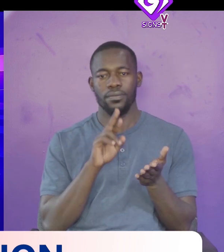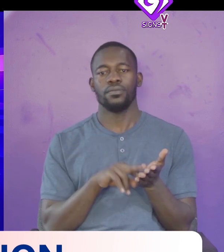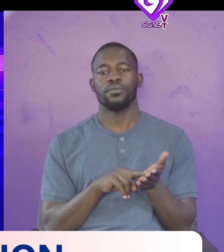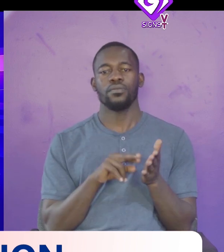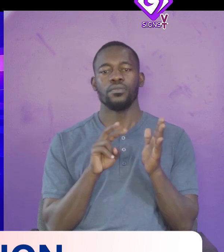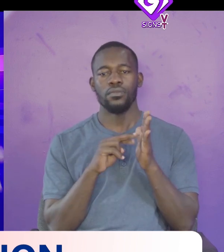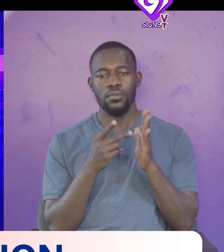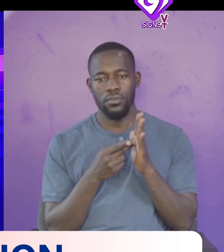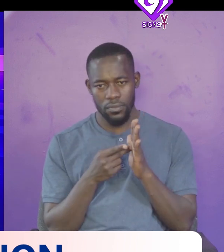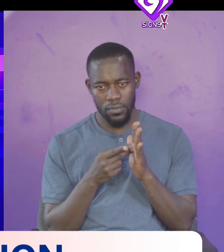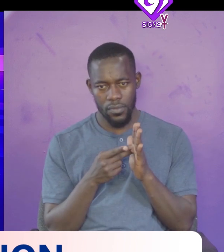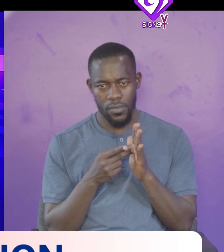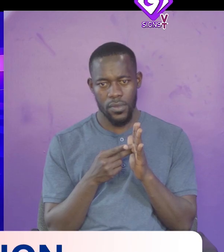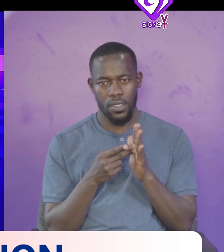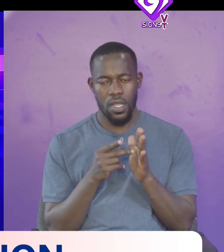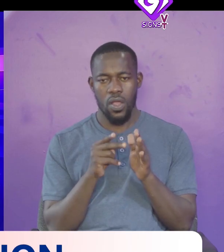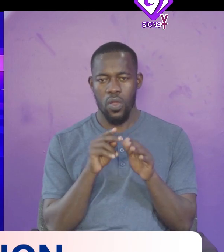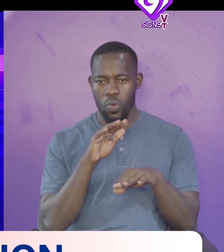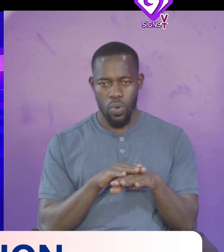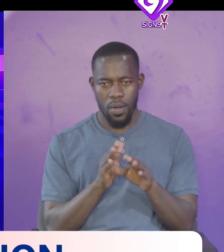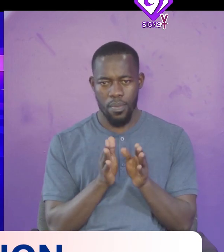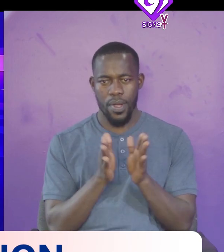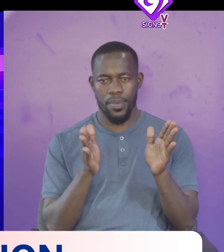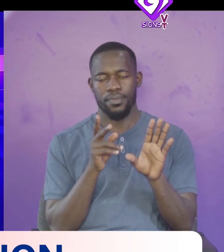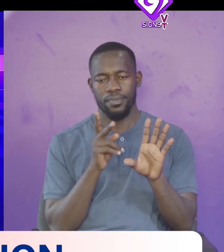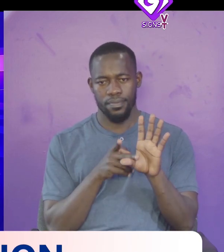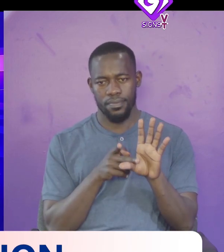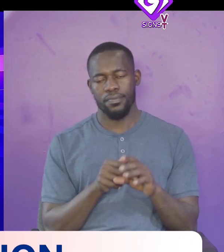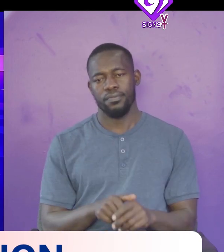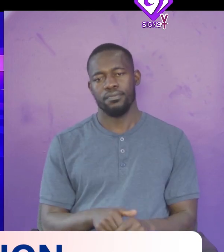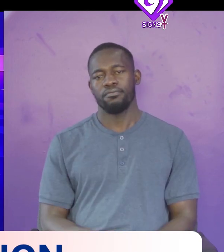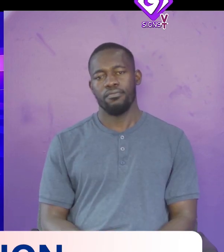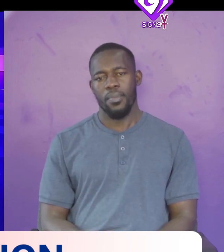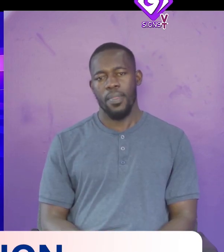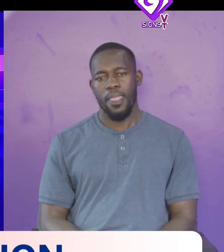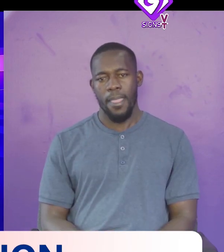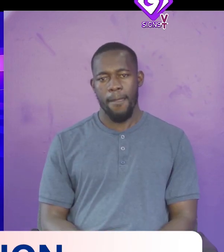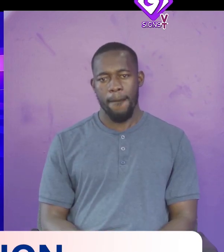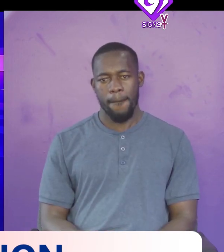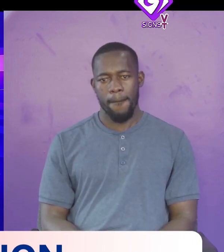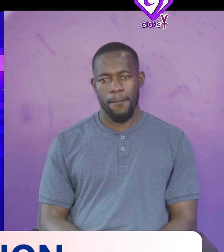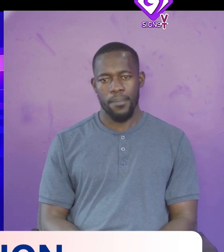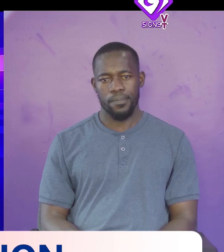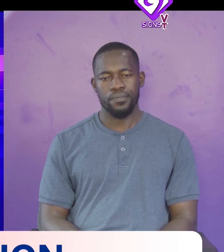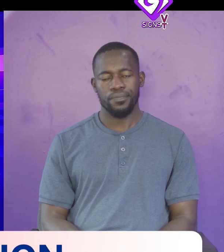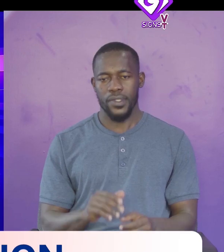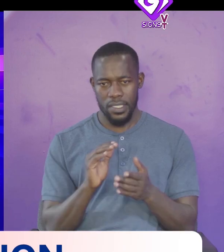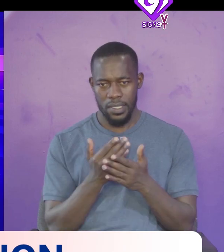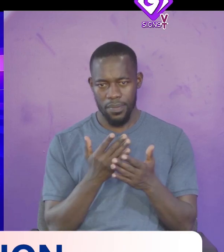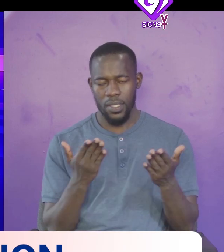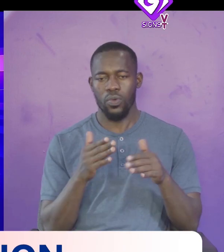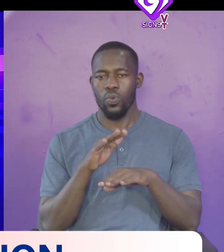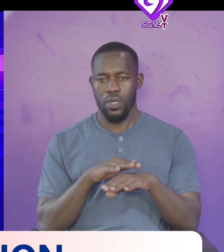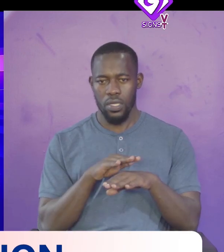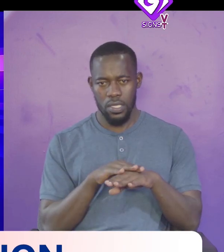what you call quantifiable public participation. Okay. Meaningful. And, yeah, Am I right to say meaningful? Actually quantifiable. Okay. You can